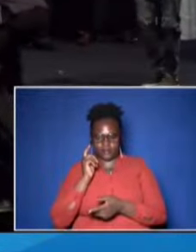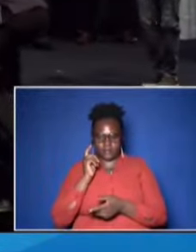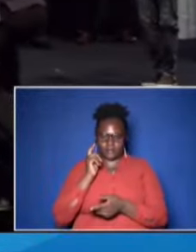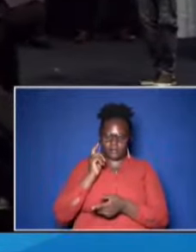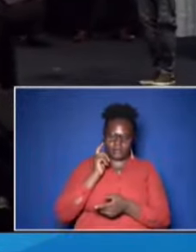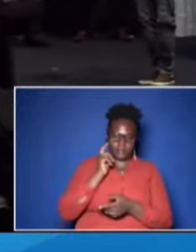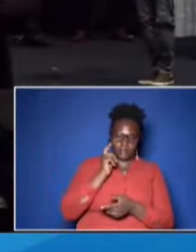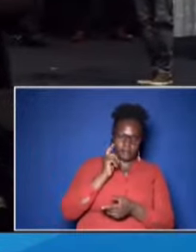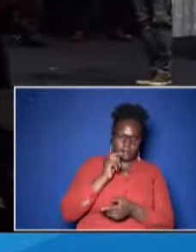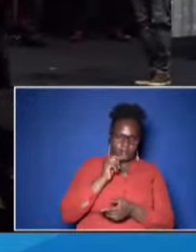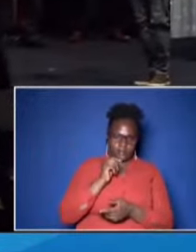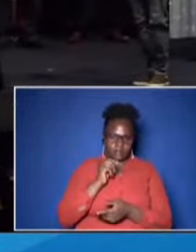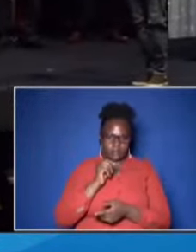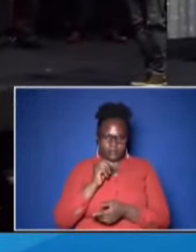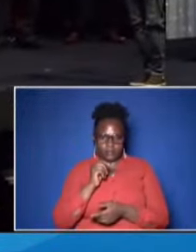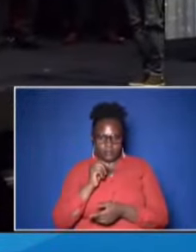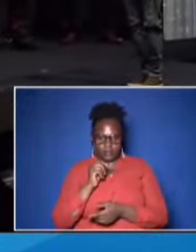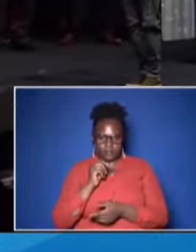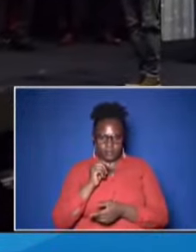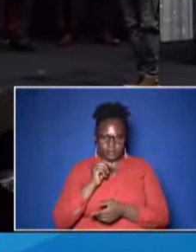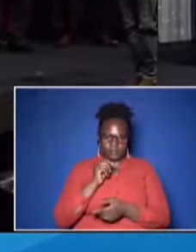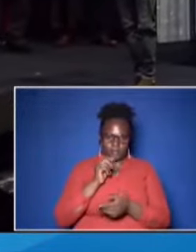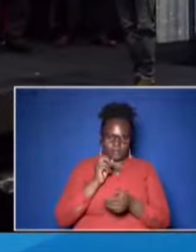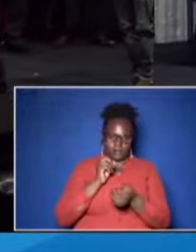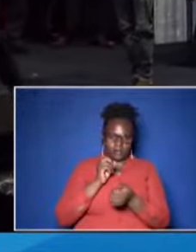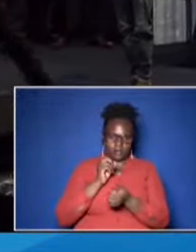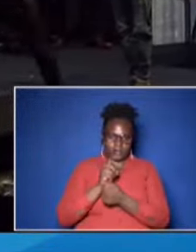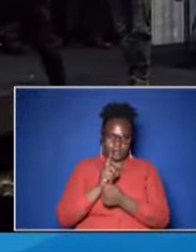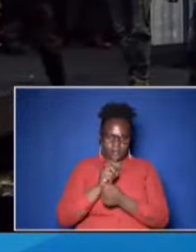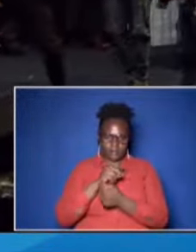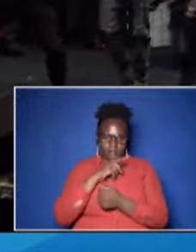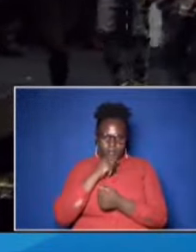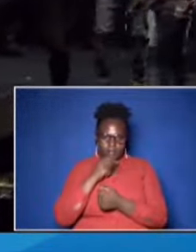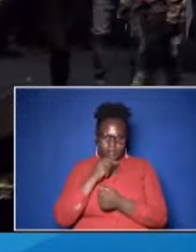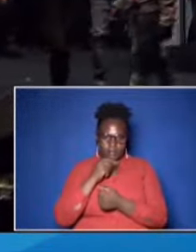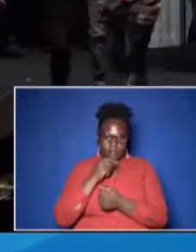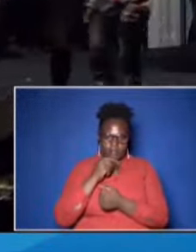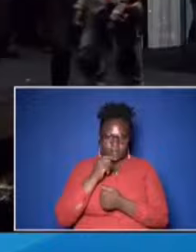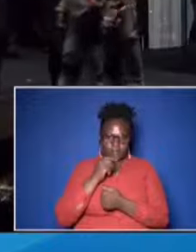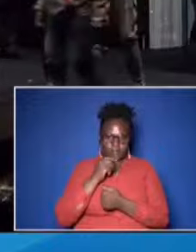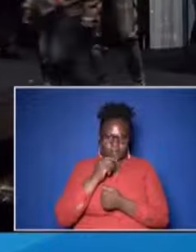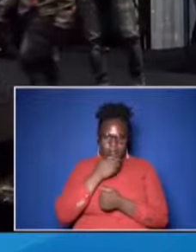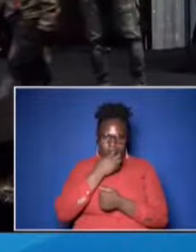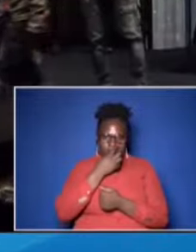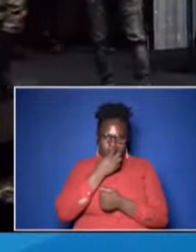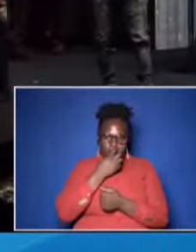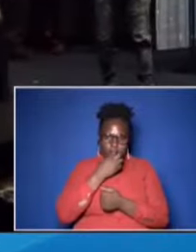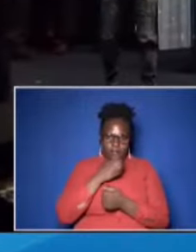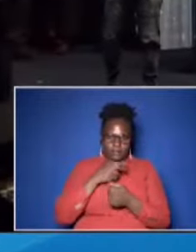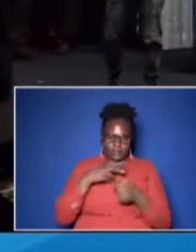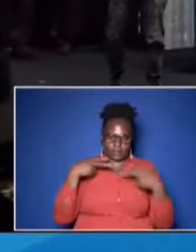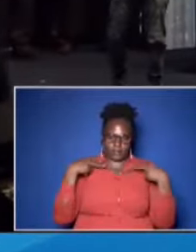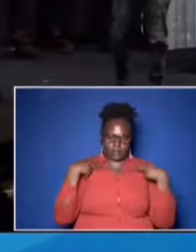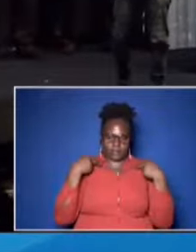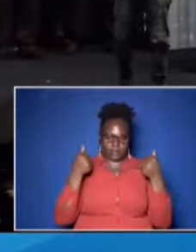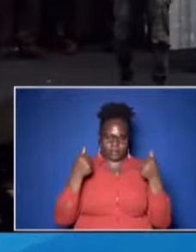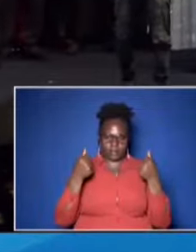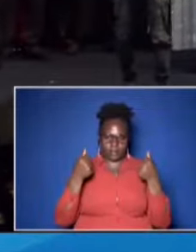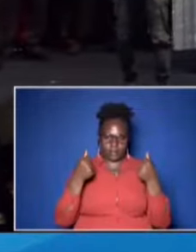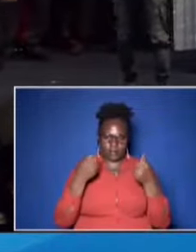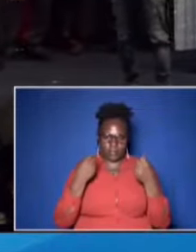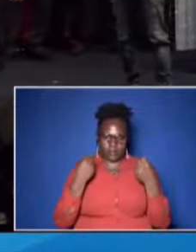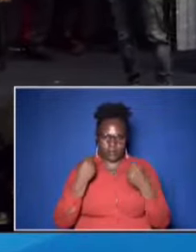am what happened to the boy this 11-year-old boy deaf in his right ear God just stealed his ear it is